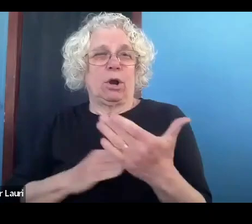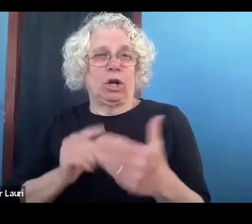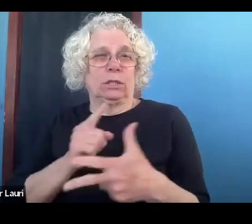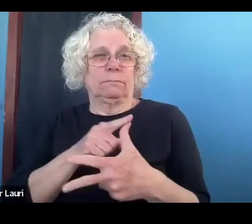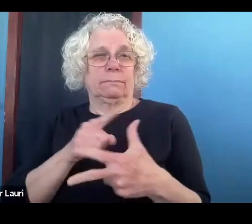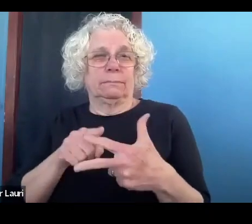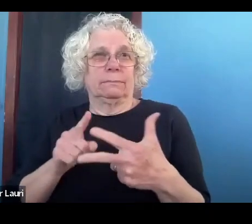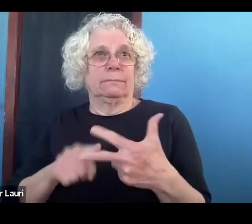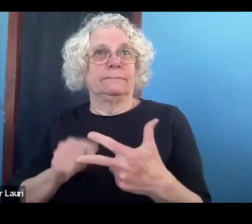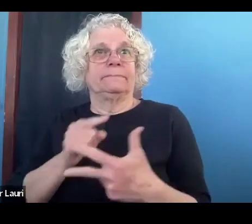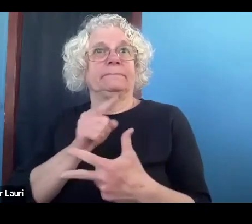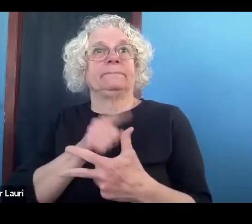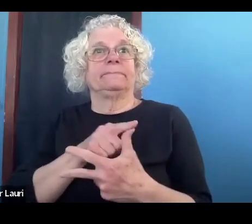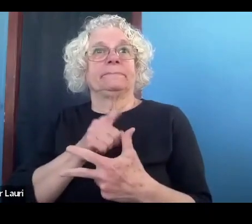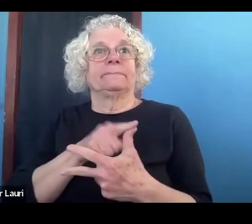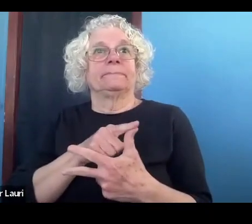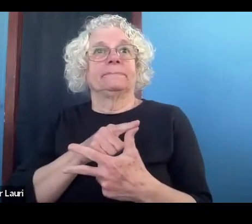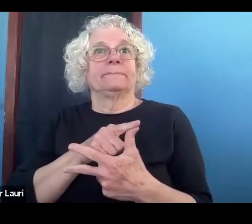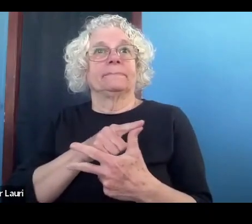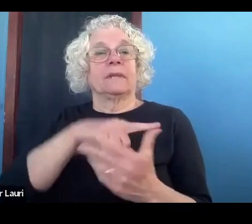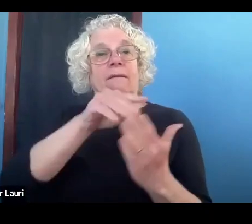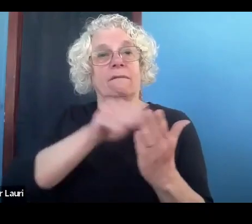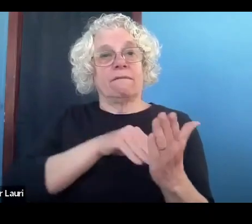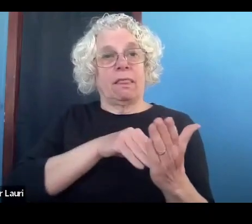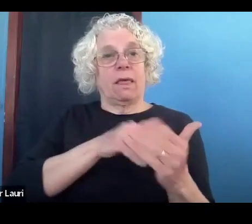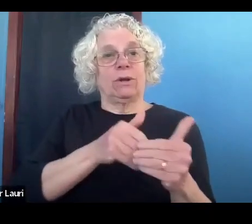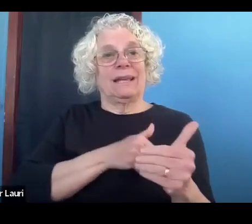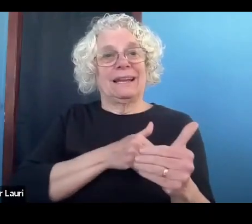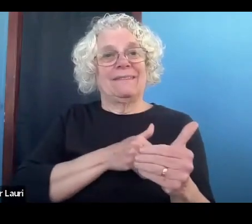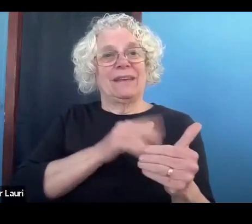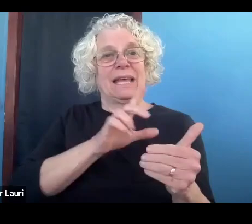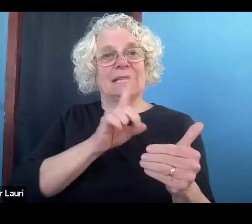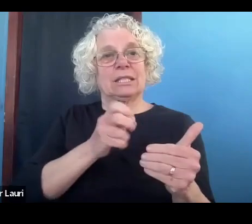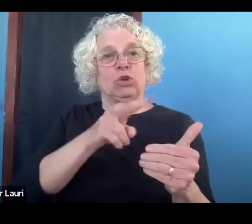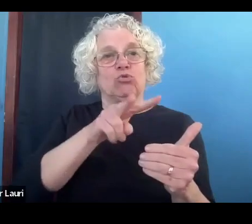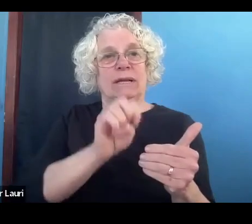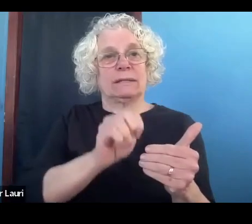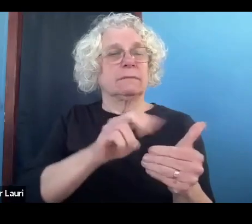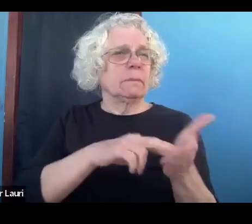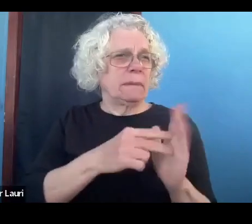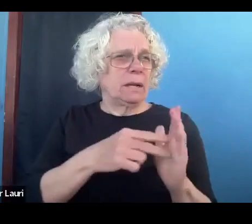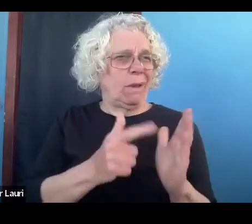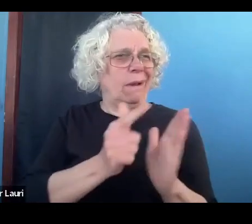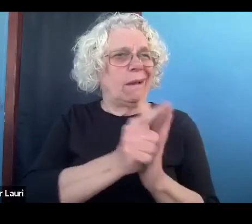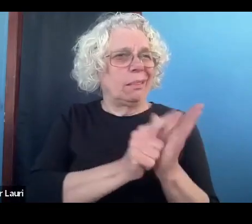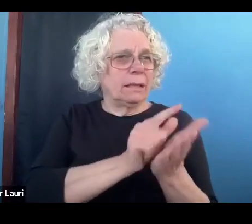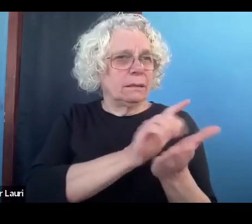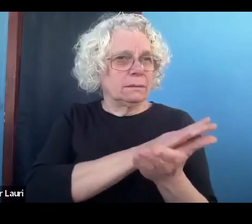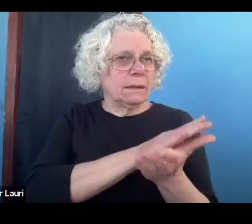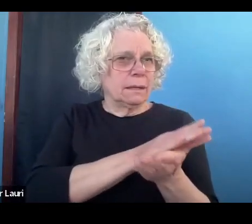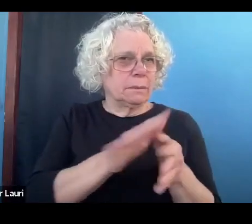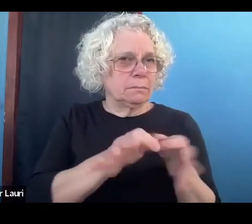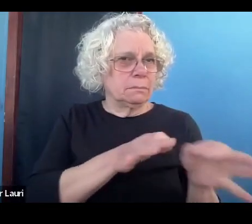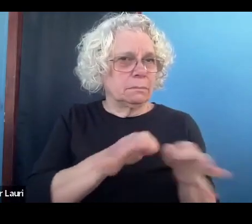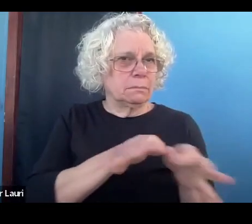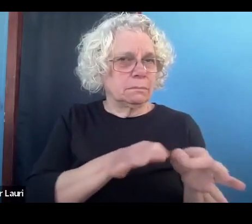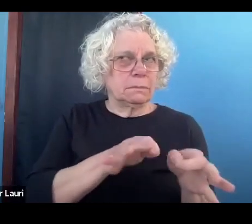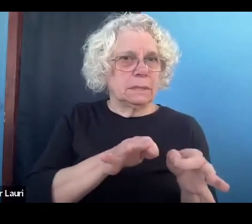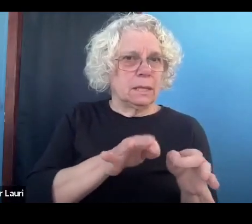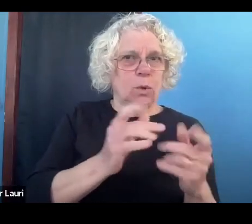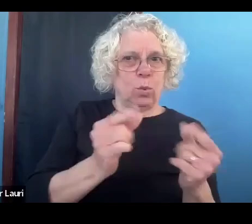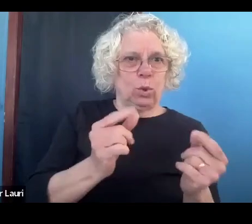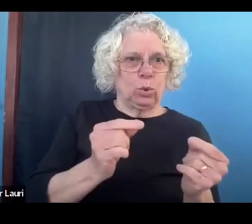components. One, completing advanced directives, which are legal documents that provide instructions for medical